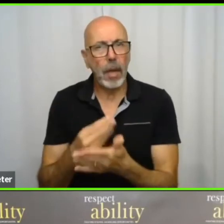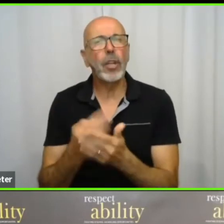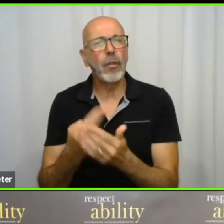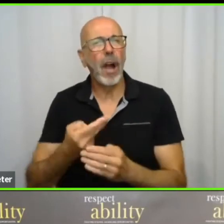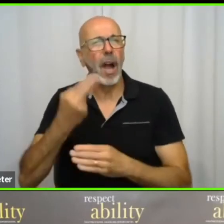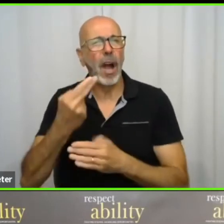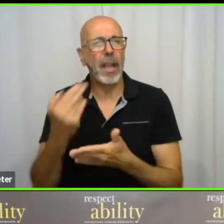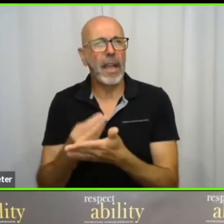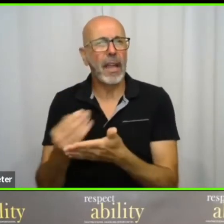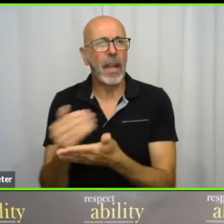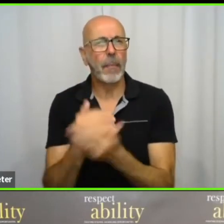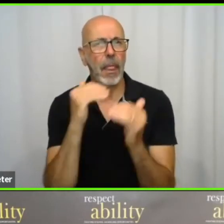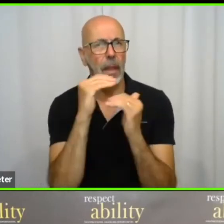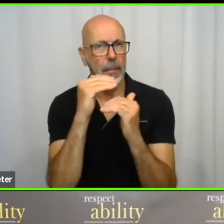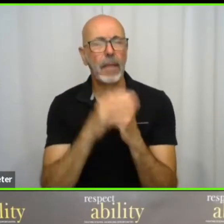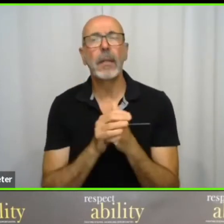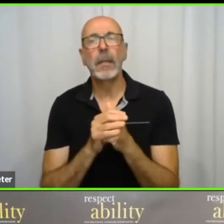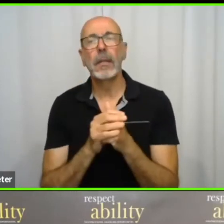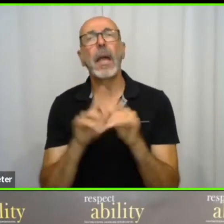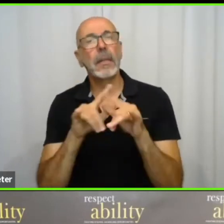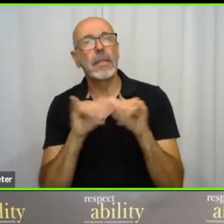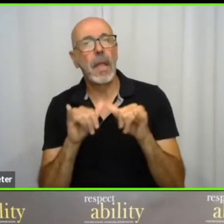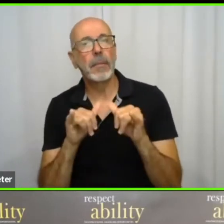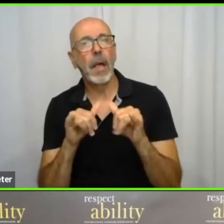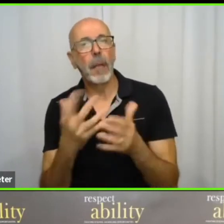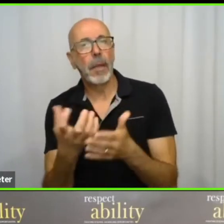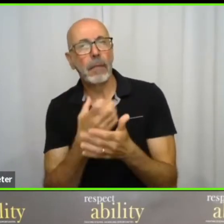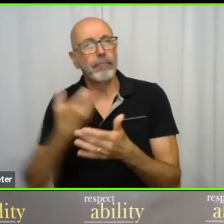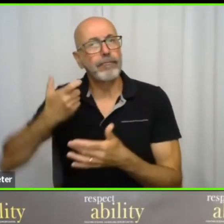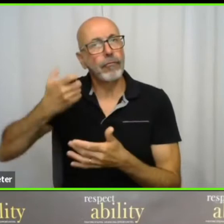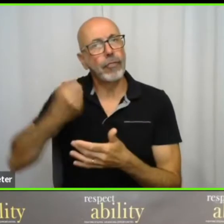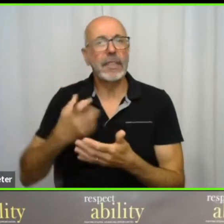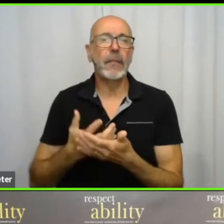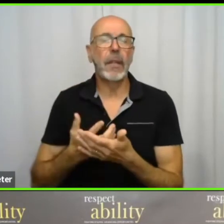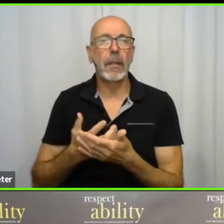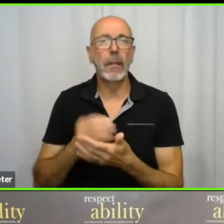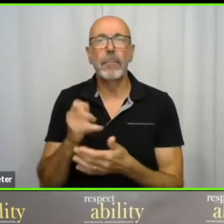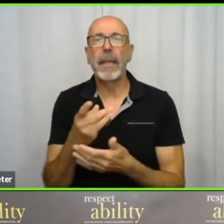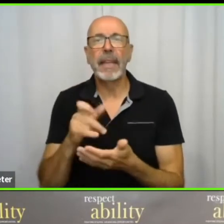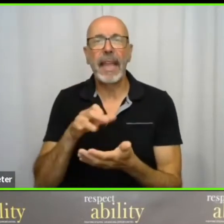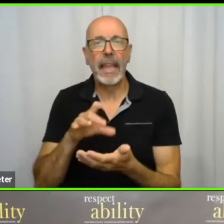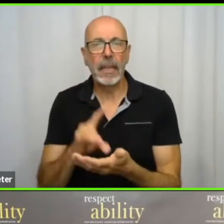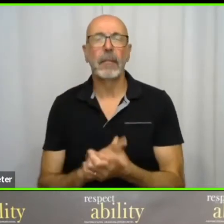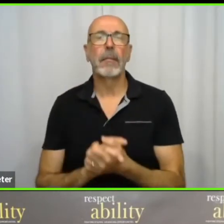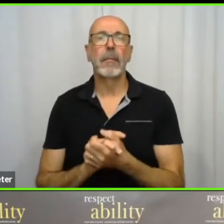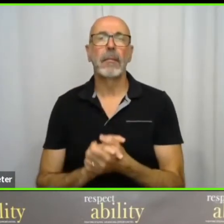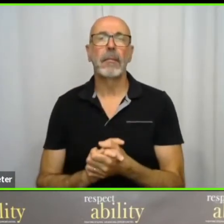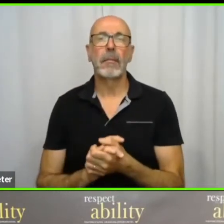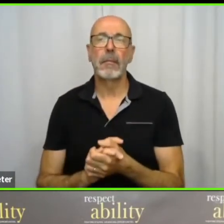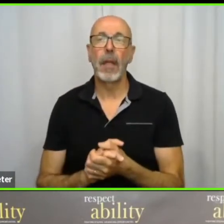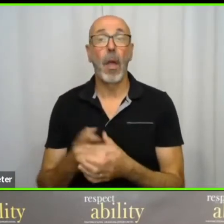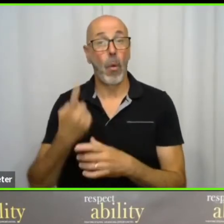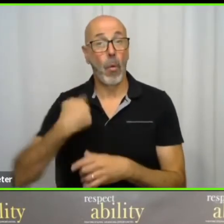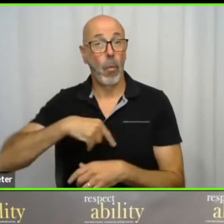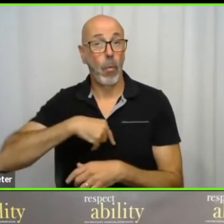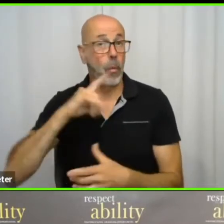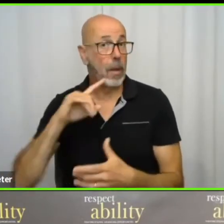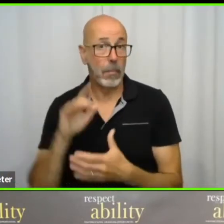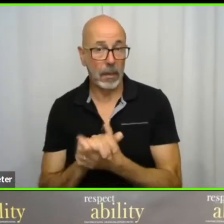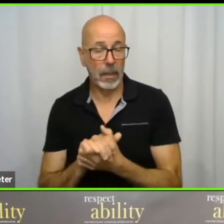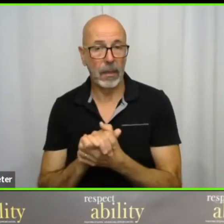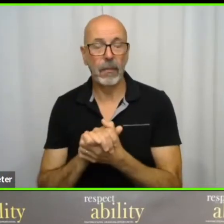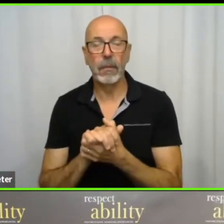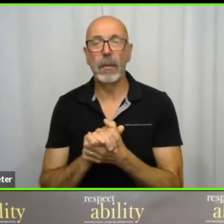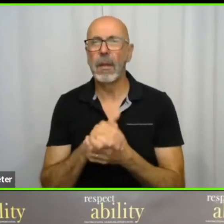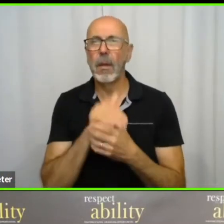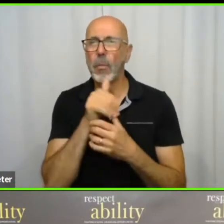income limit whilst receiving Medicaid. And so we believe that rather than having these asset limits